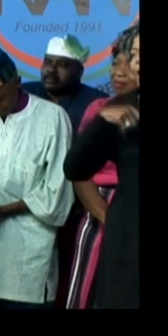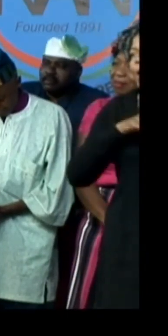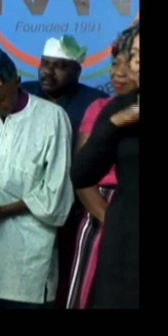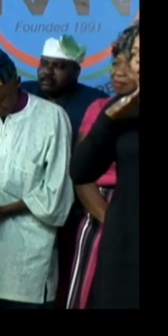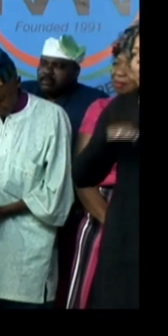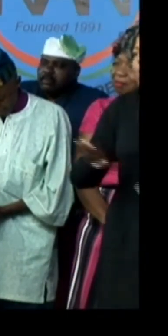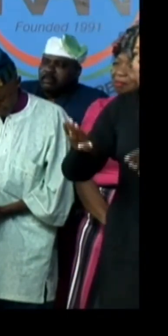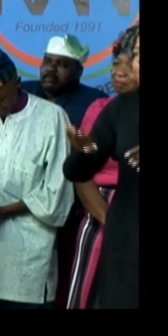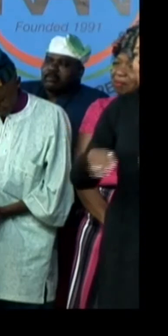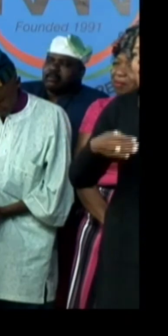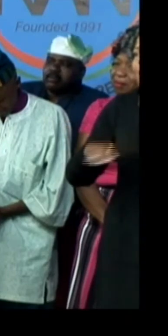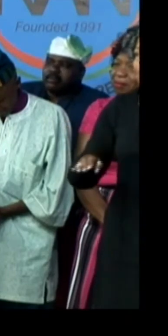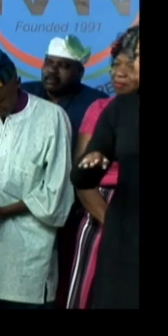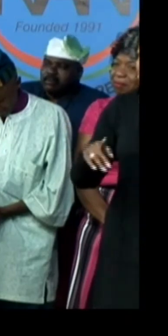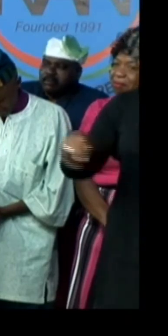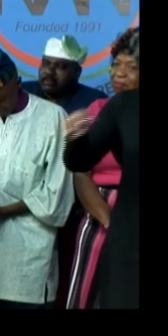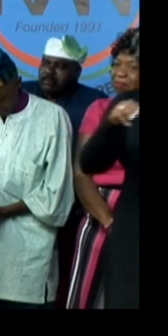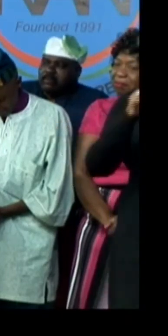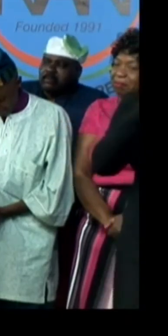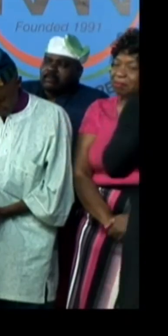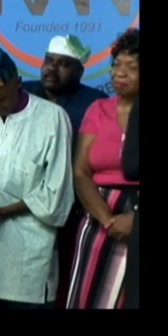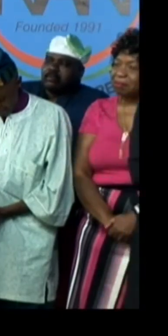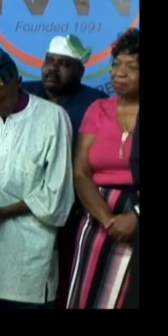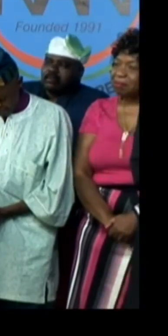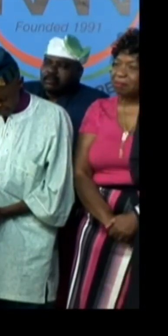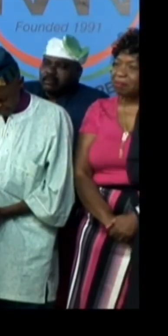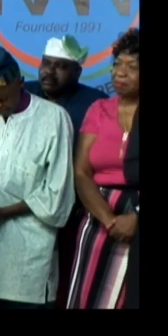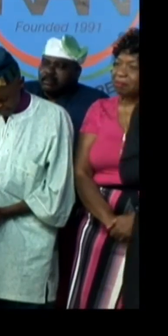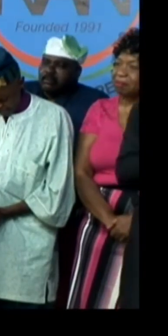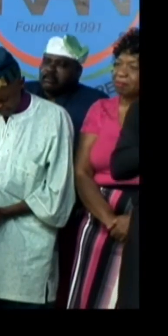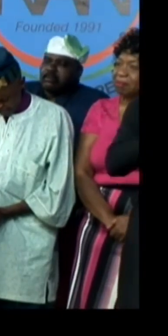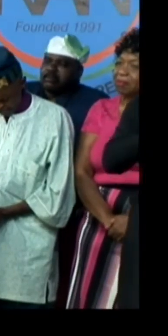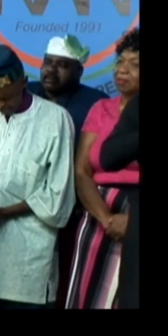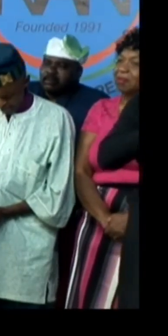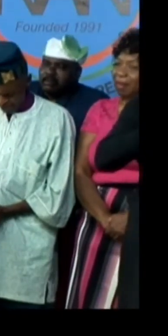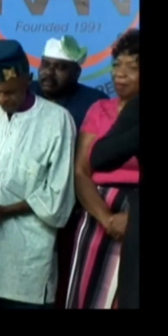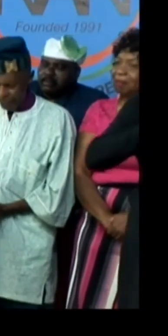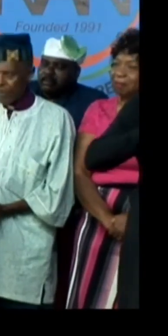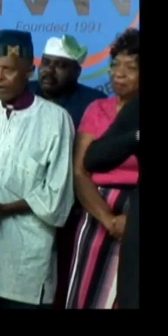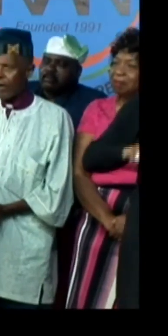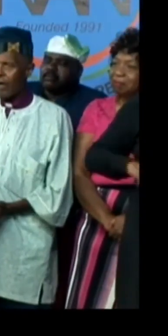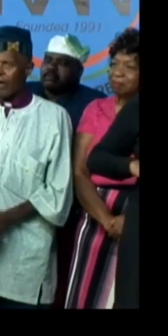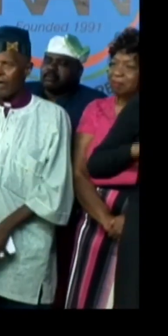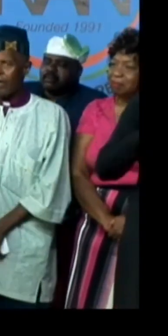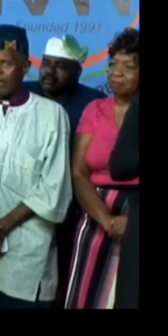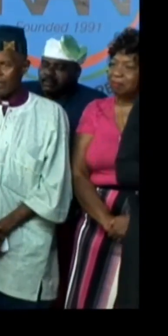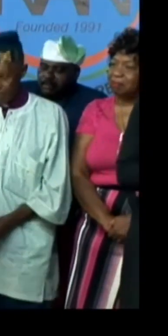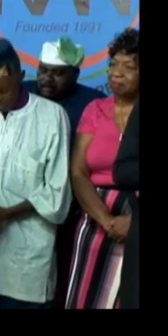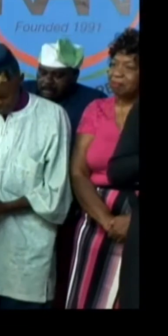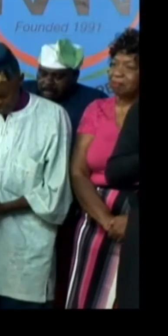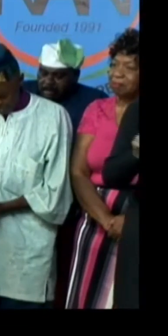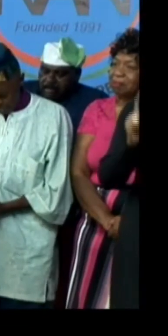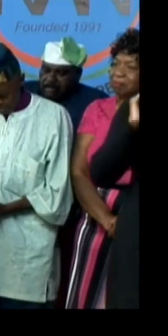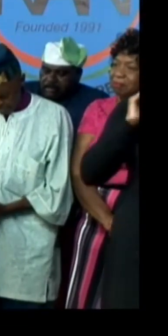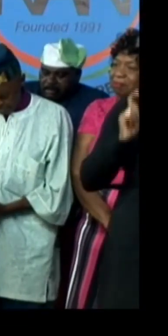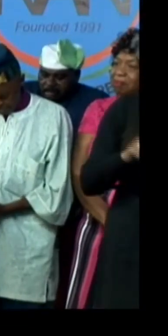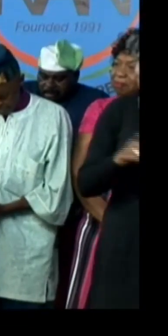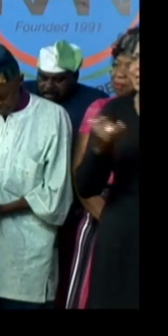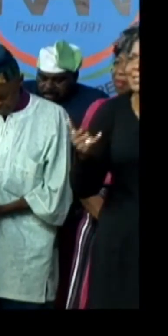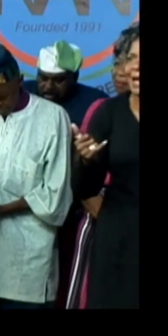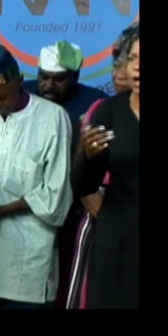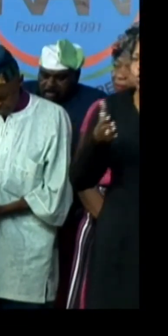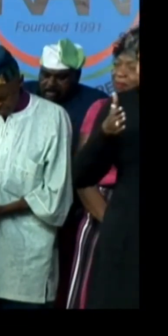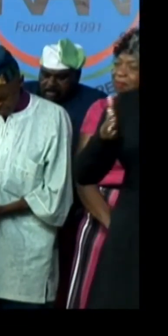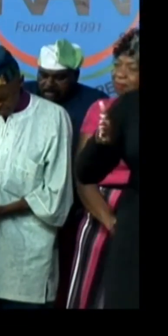Dr. King, but every town you go in, there's streets named after him. Monuments on the Potomac